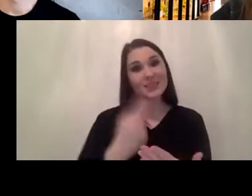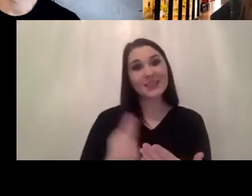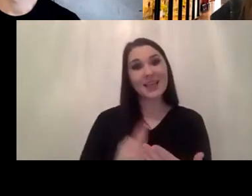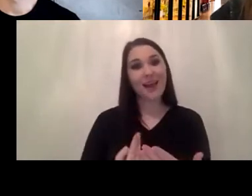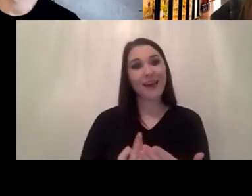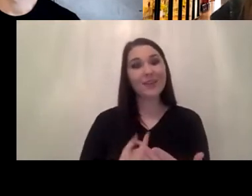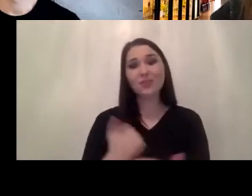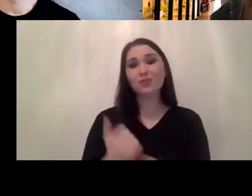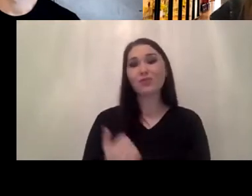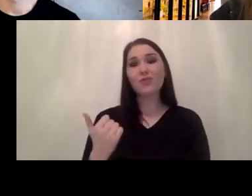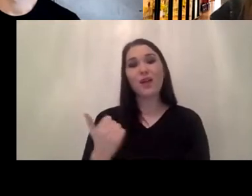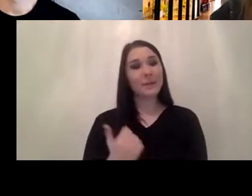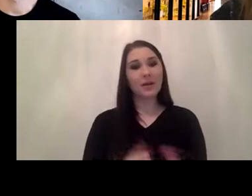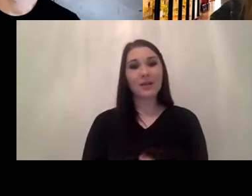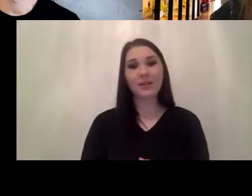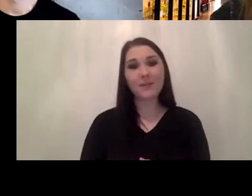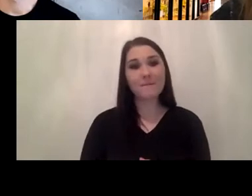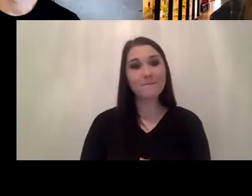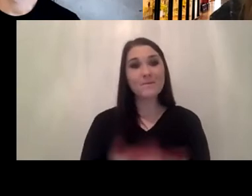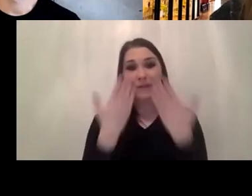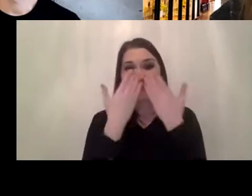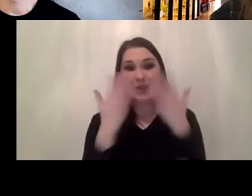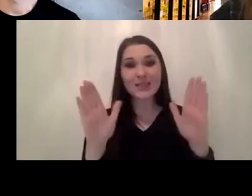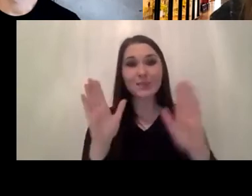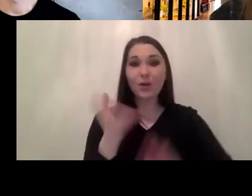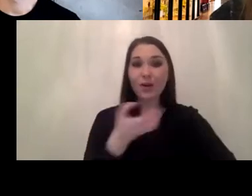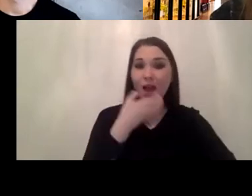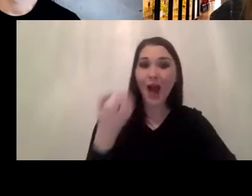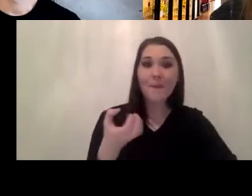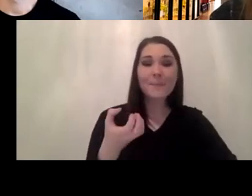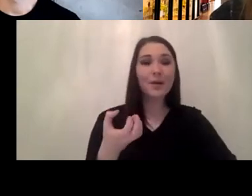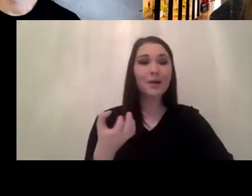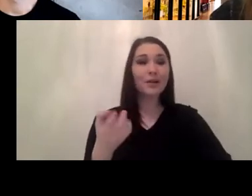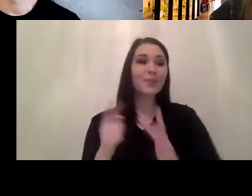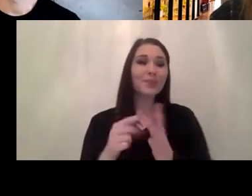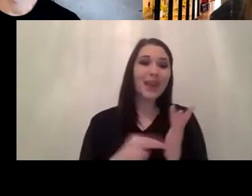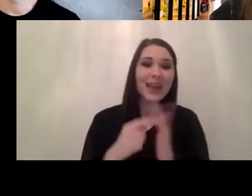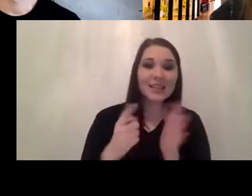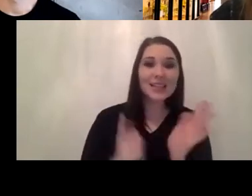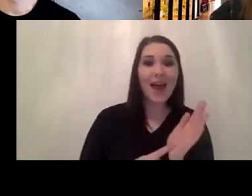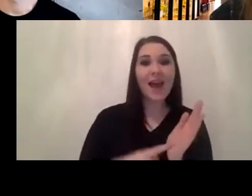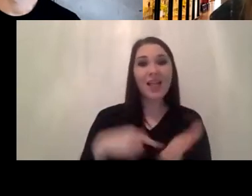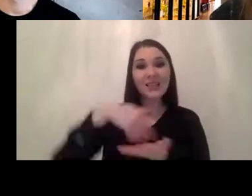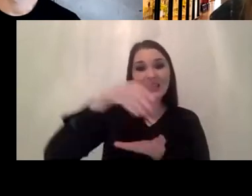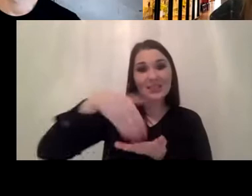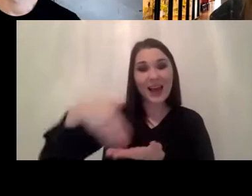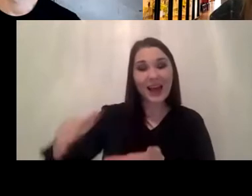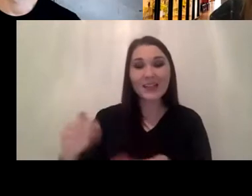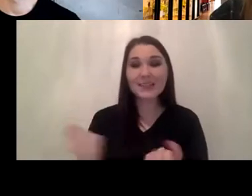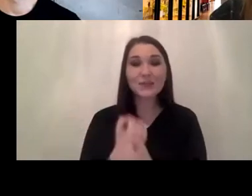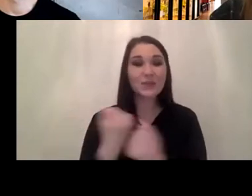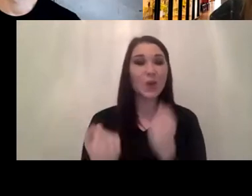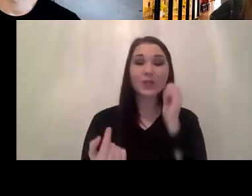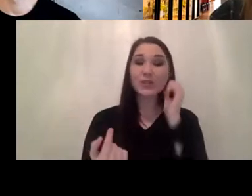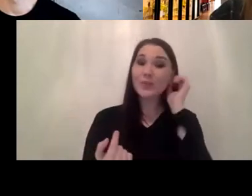incredible. Like, there's mentors from Facebook, Apple, you know, Intel, Salesforce, and they're obviously very